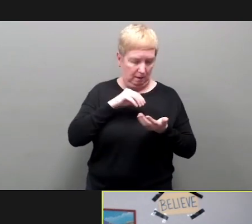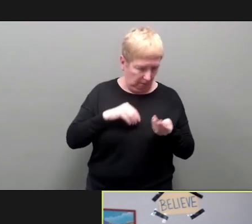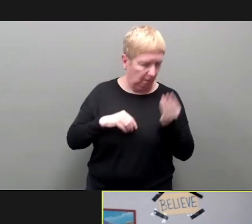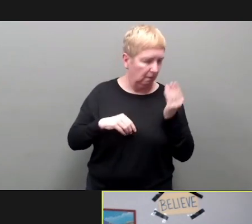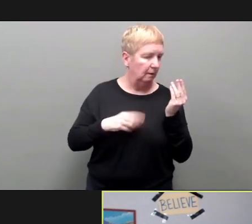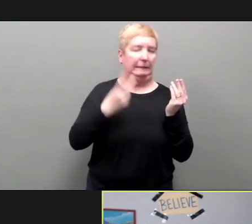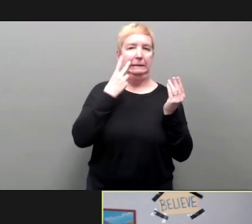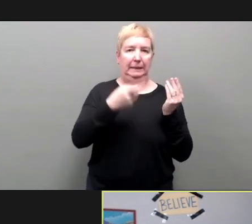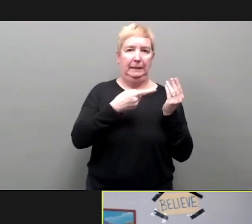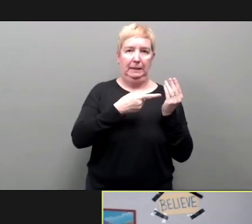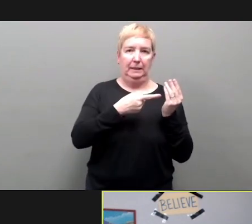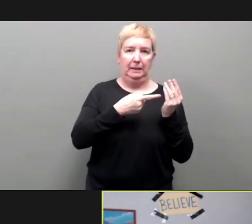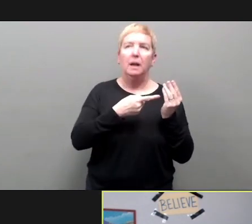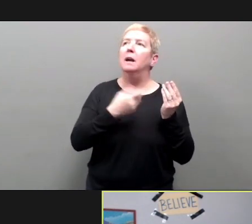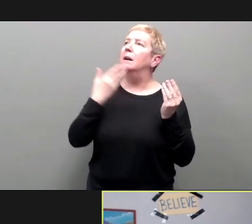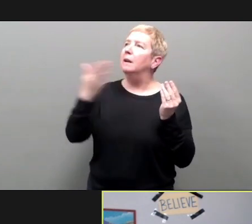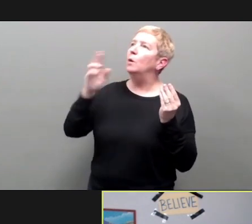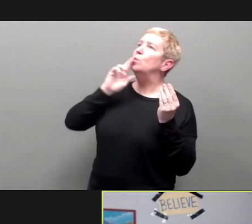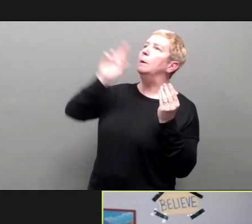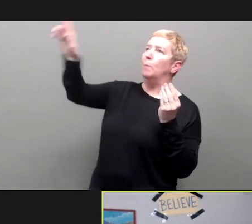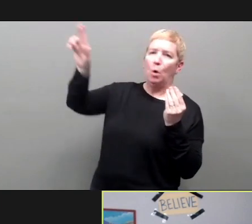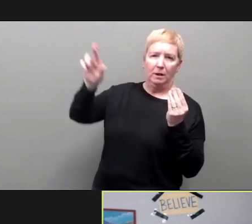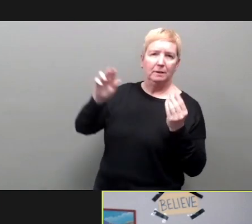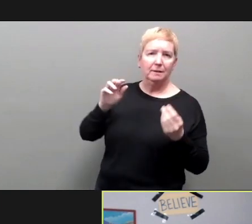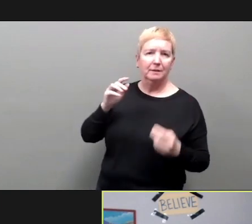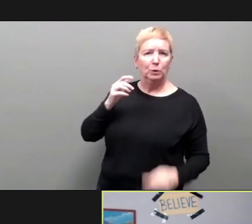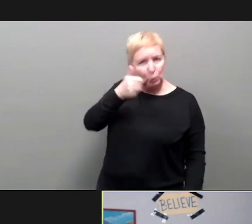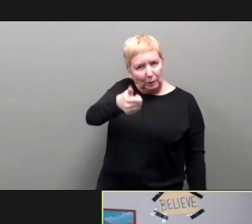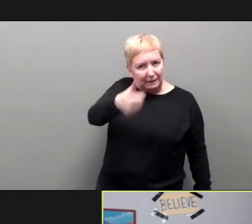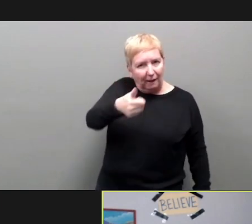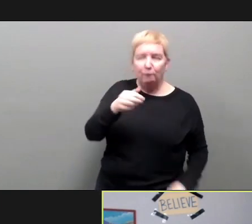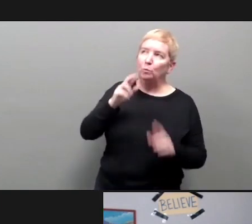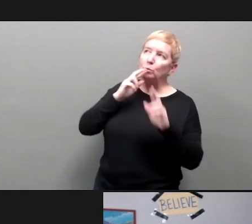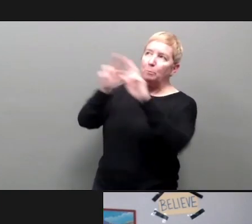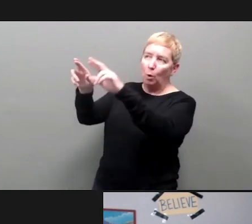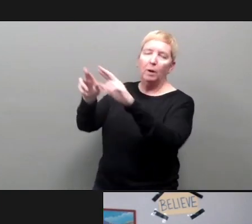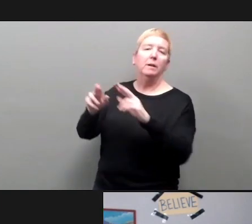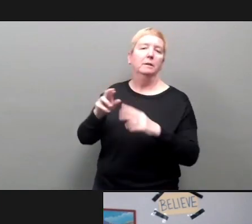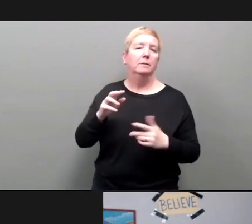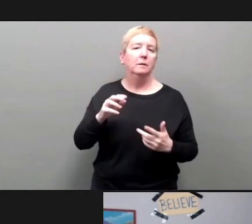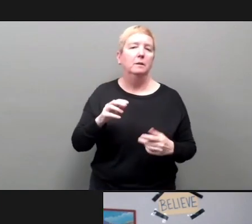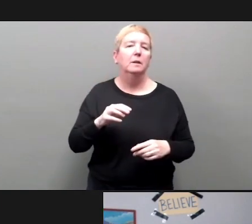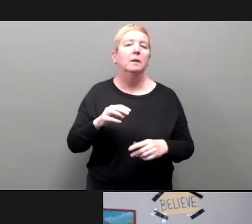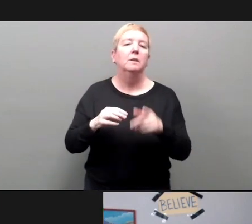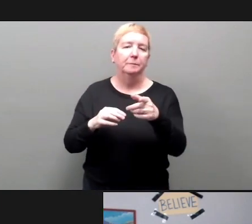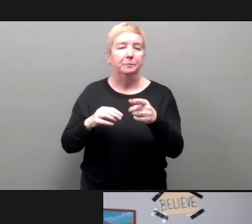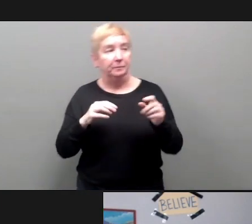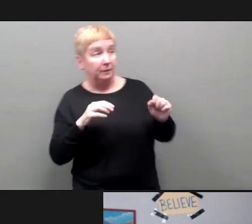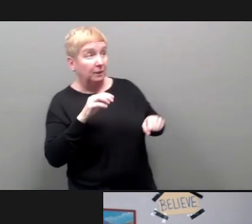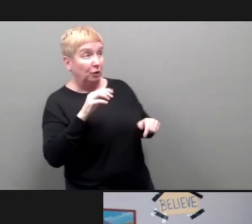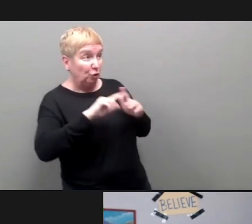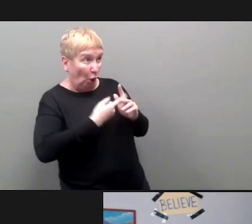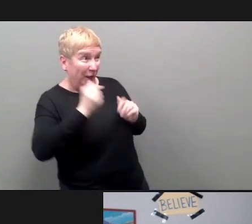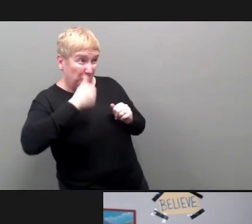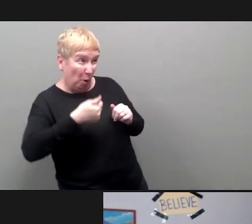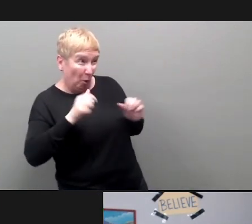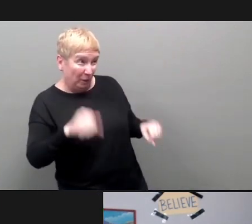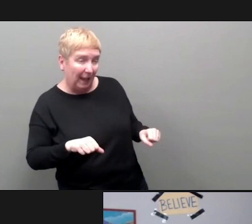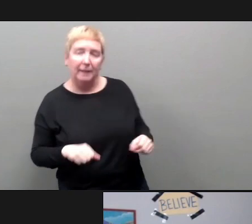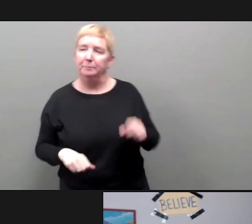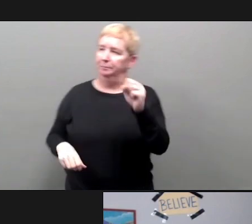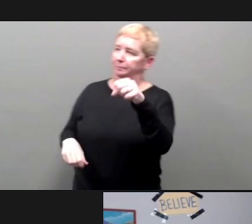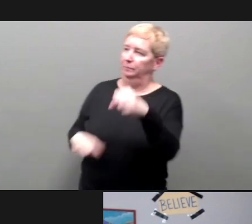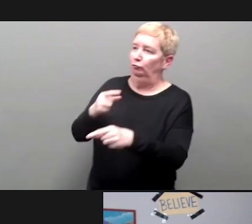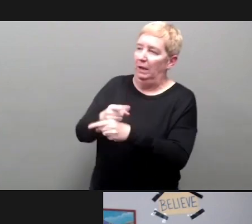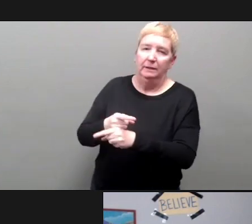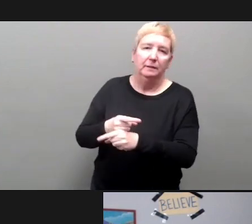Starting tomorrow or Thursday, sorry, just tomorrow. We're updating, for tomorrow. So,